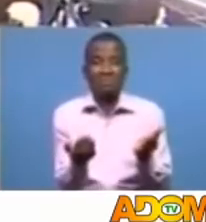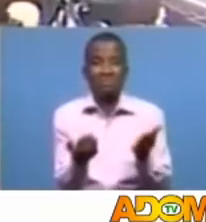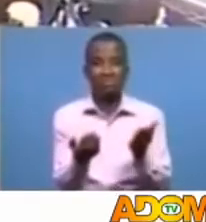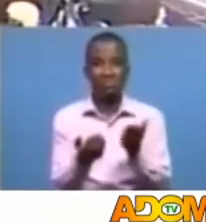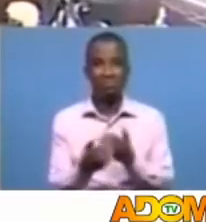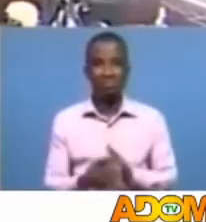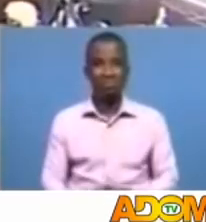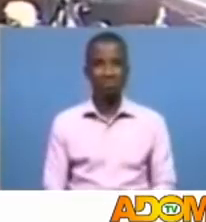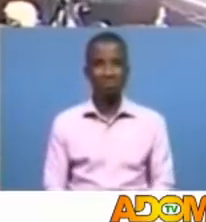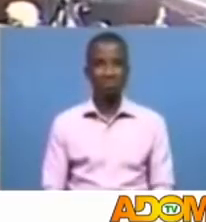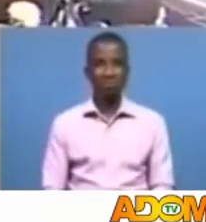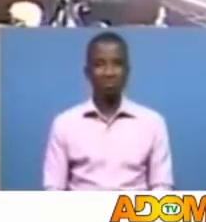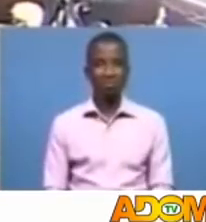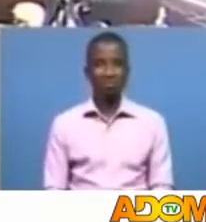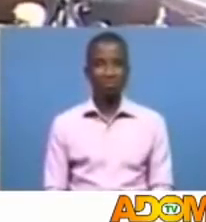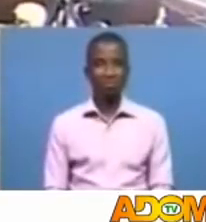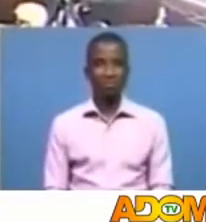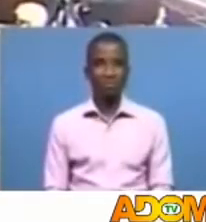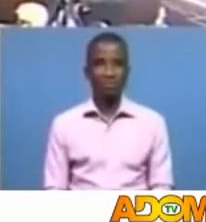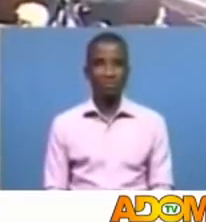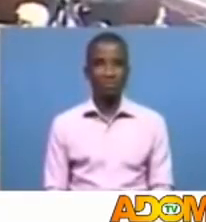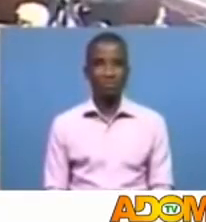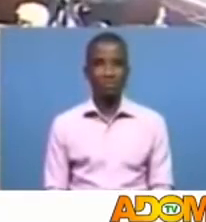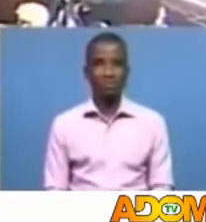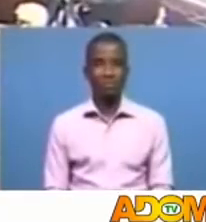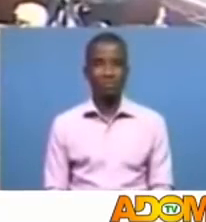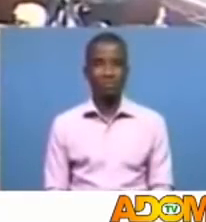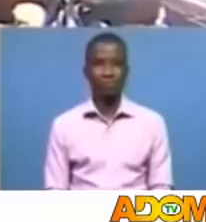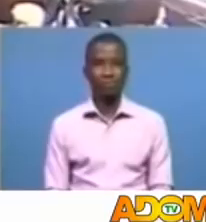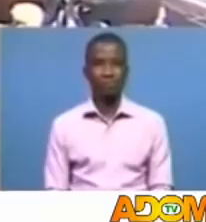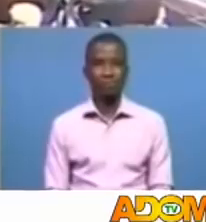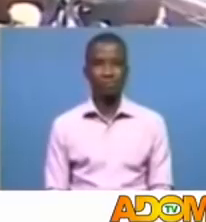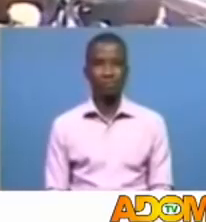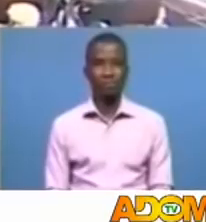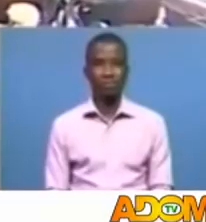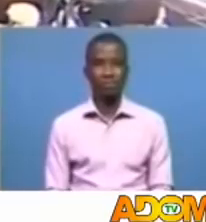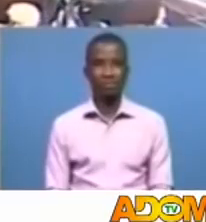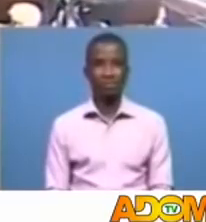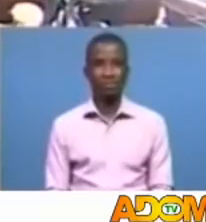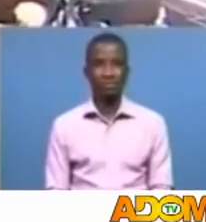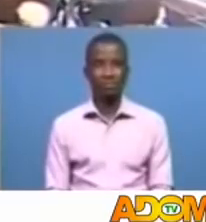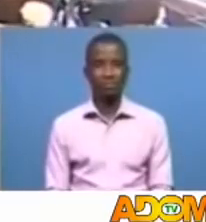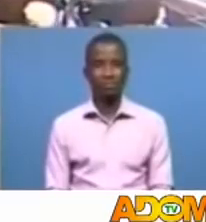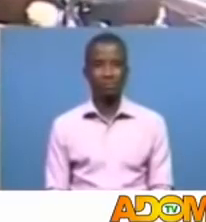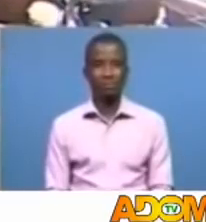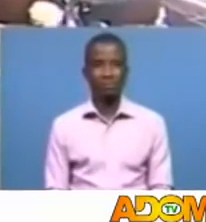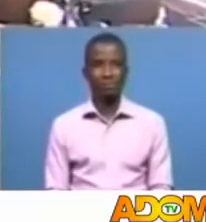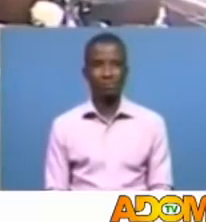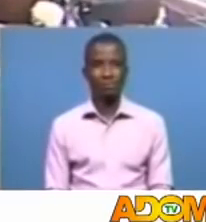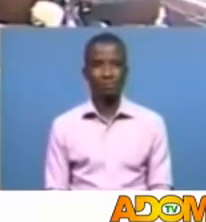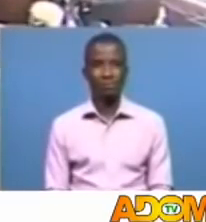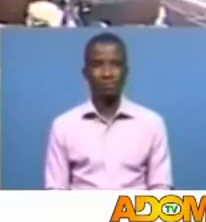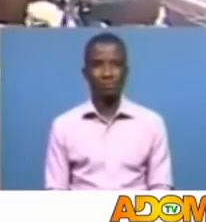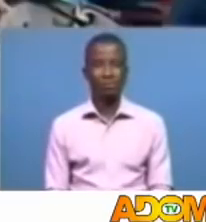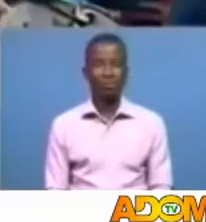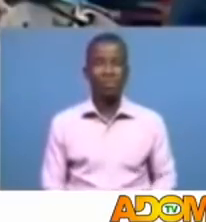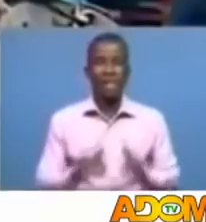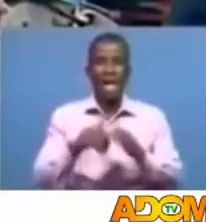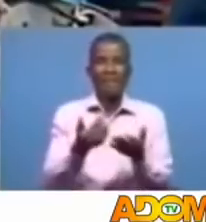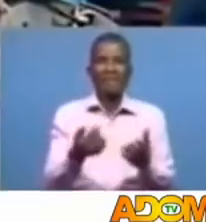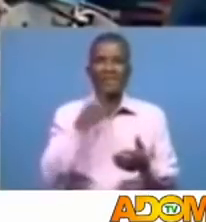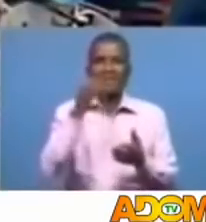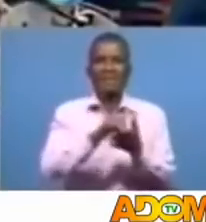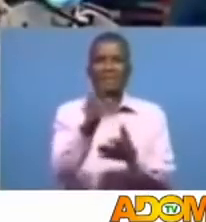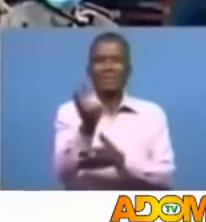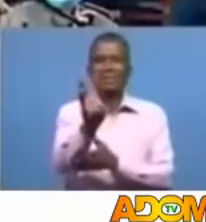setting aside. That is what I'm not. It doesn't make it superior to Section 26. Yeah, but my lord, how can your lordship say that